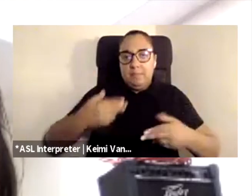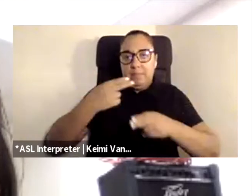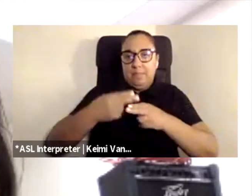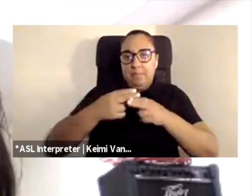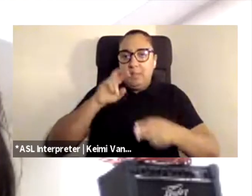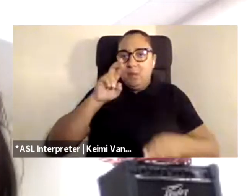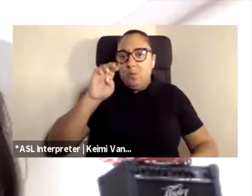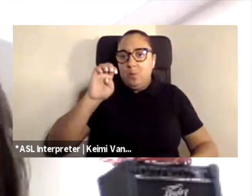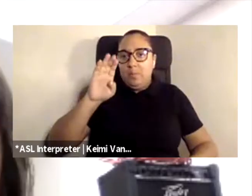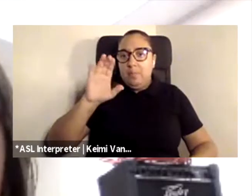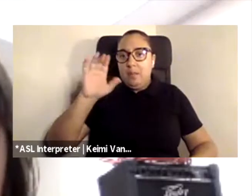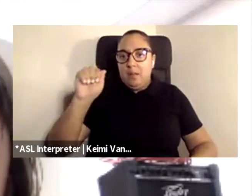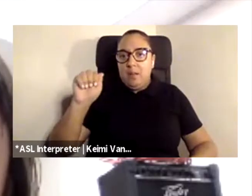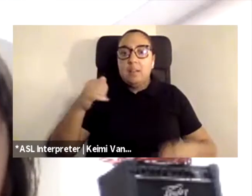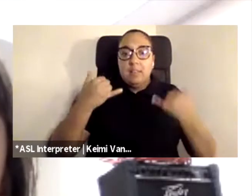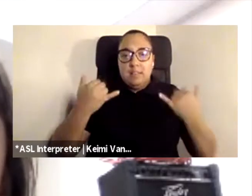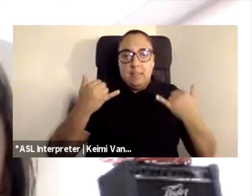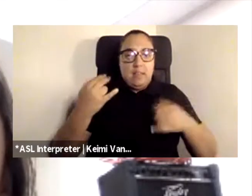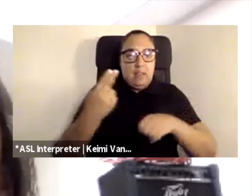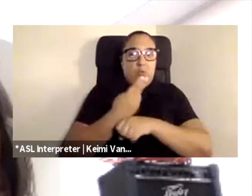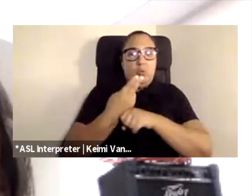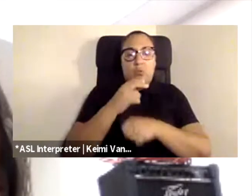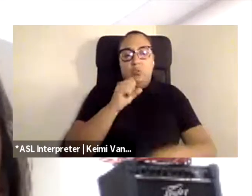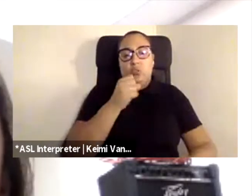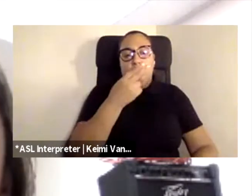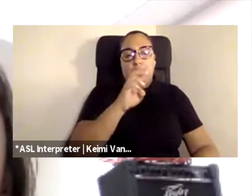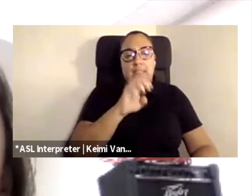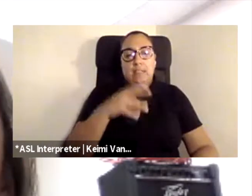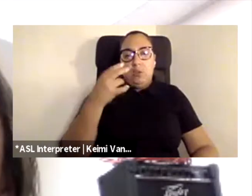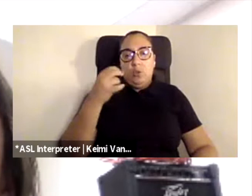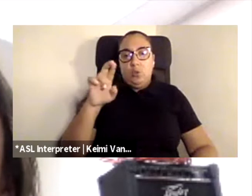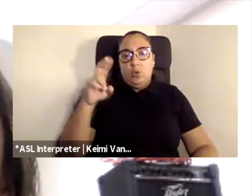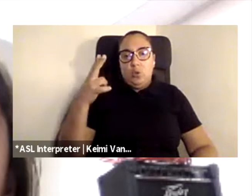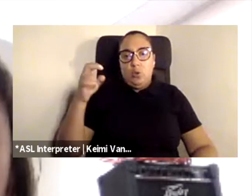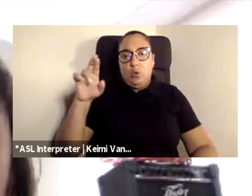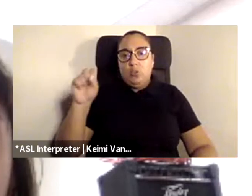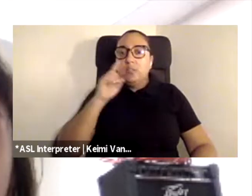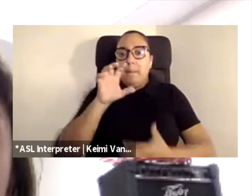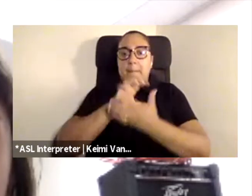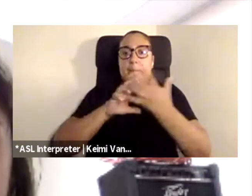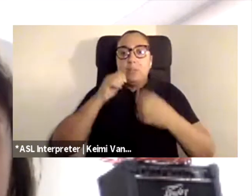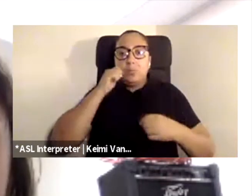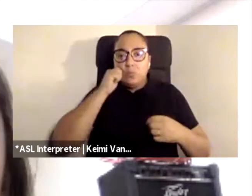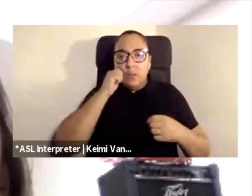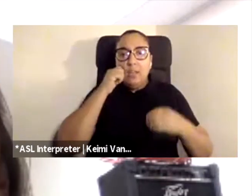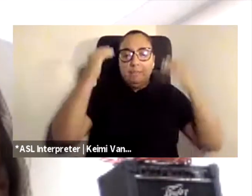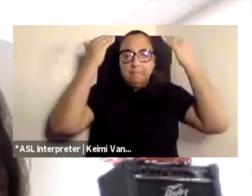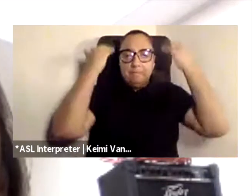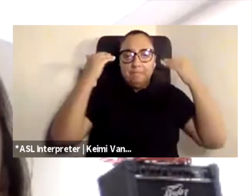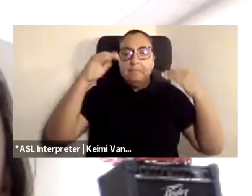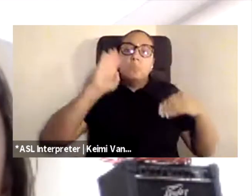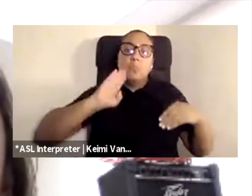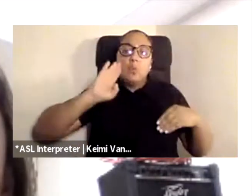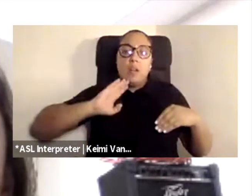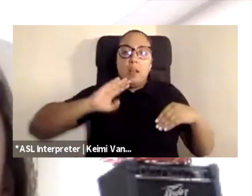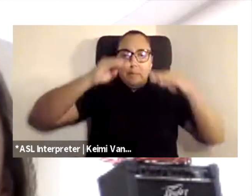she, her, hers pronouns. I am a mixed race person with a short brown bob and bangs. I'm